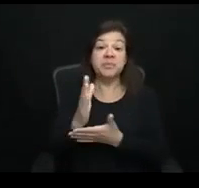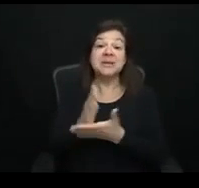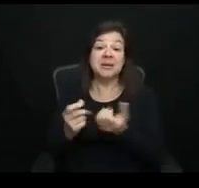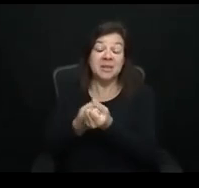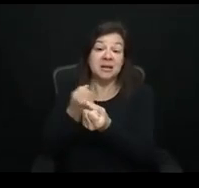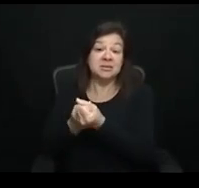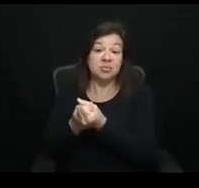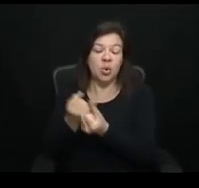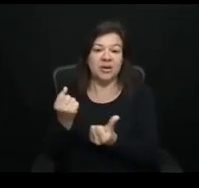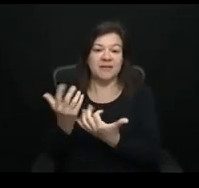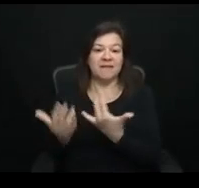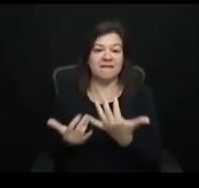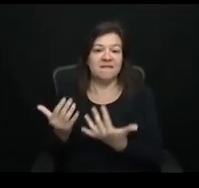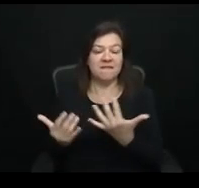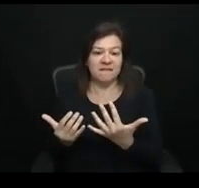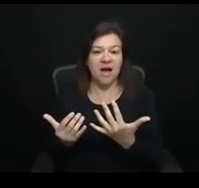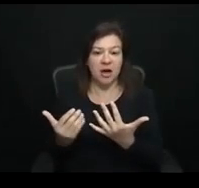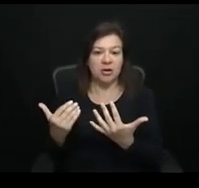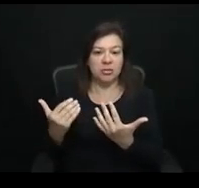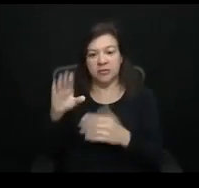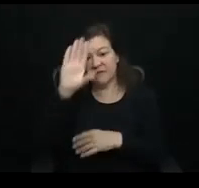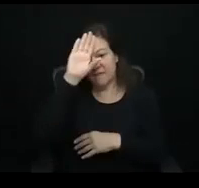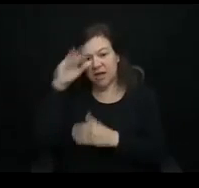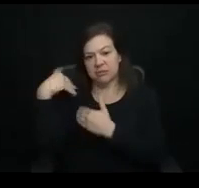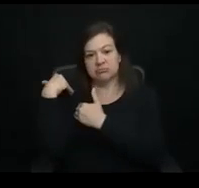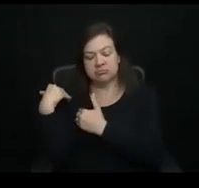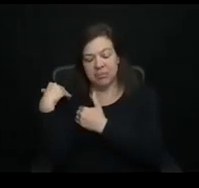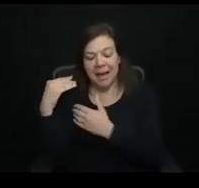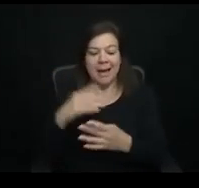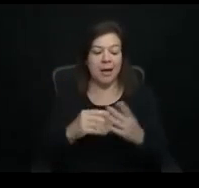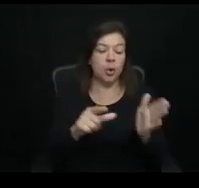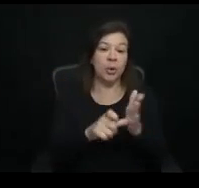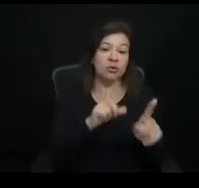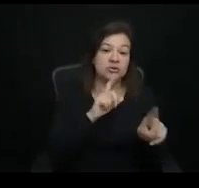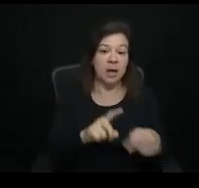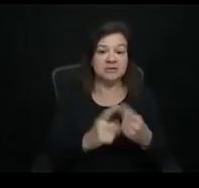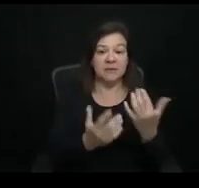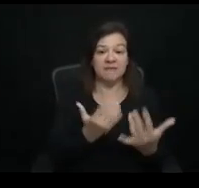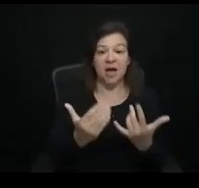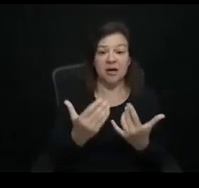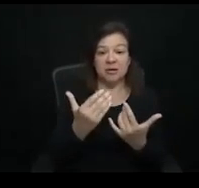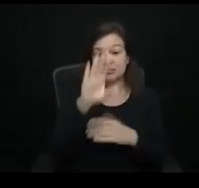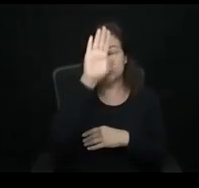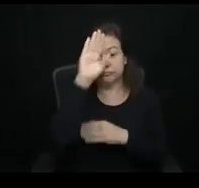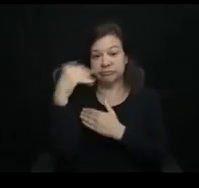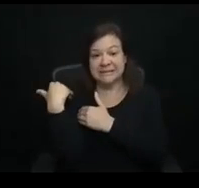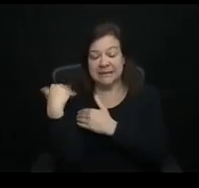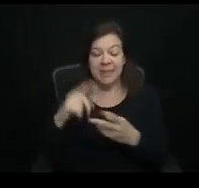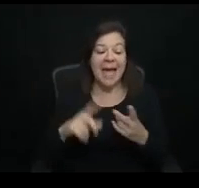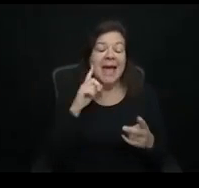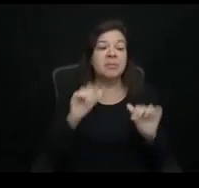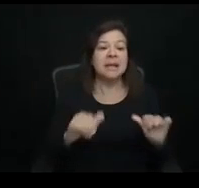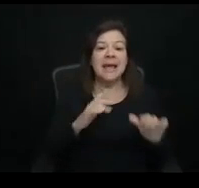duties, having quick response from the firefighting teams, and also having the availability of being able to do air ops in the